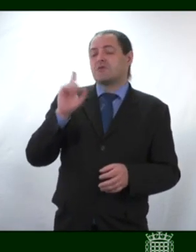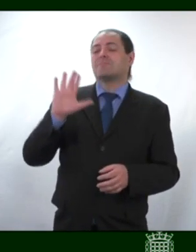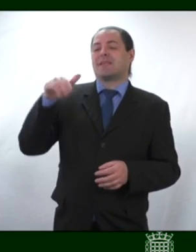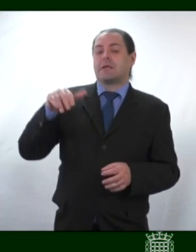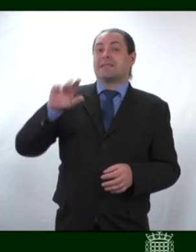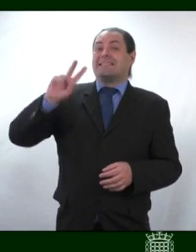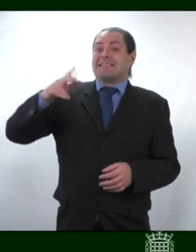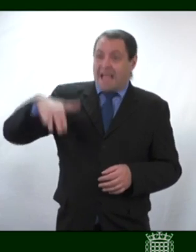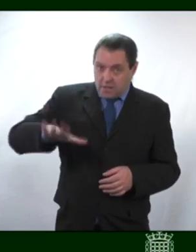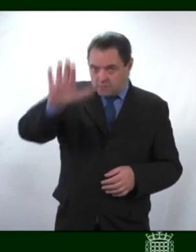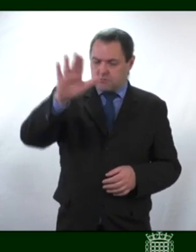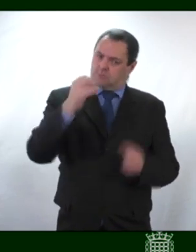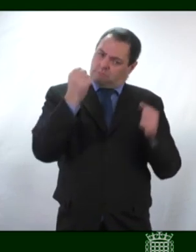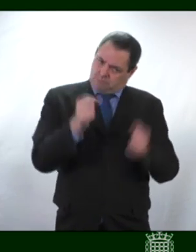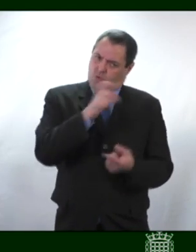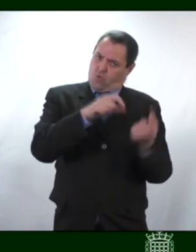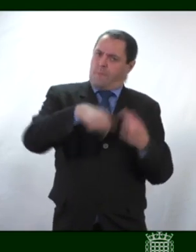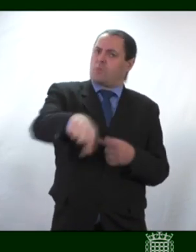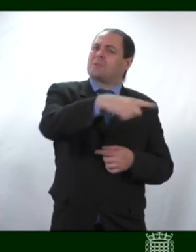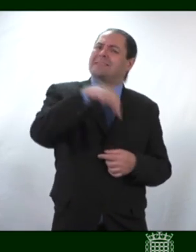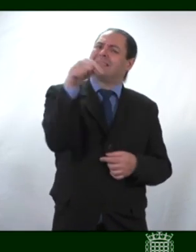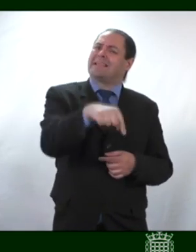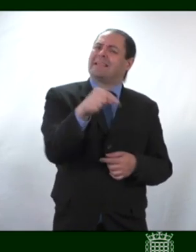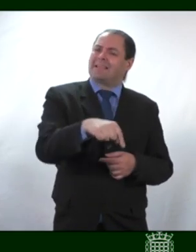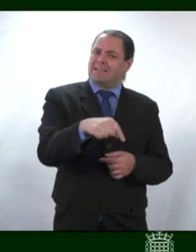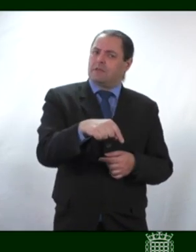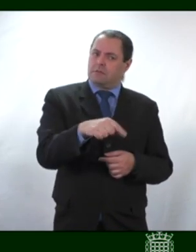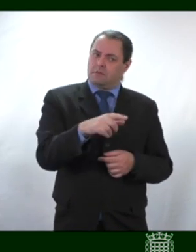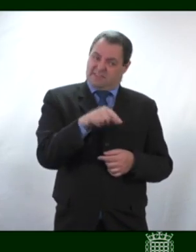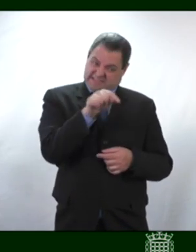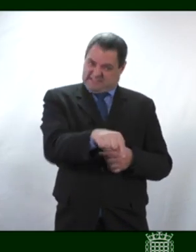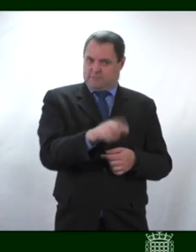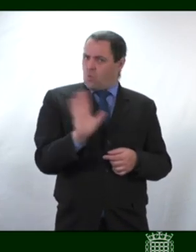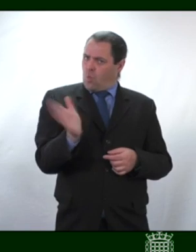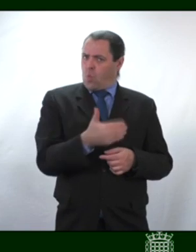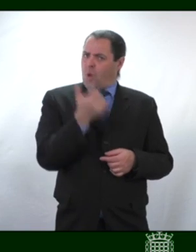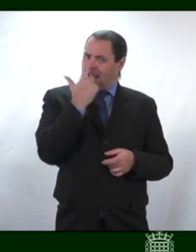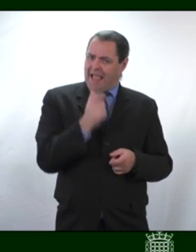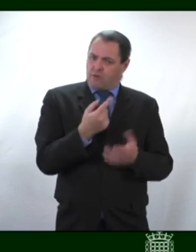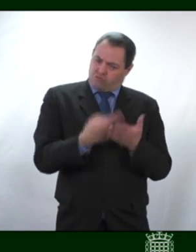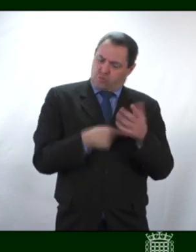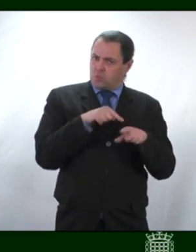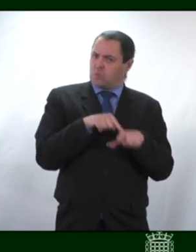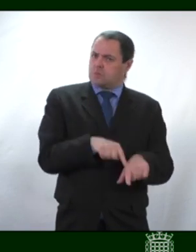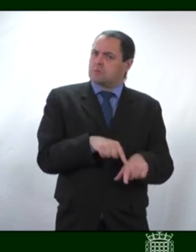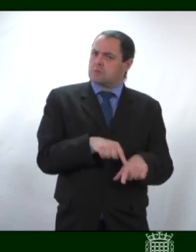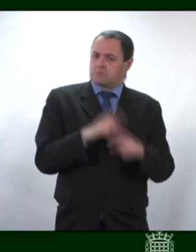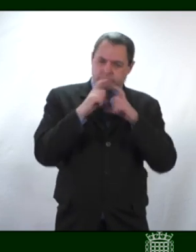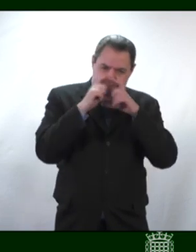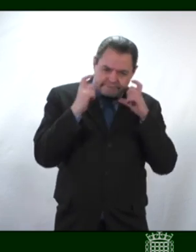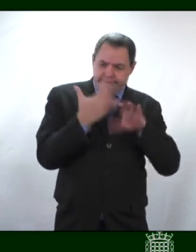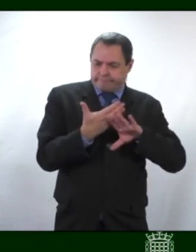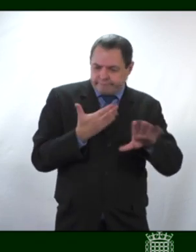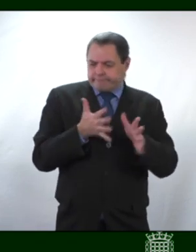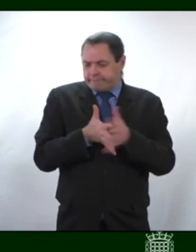community, and it is in the community where every single one of us can act to take more responsibility to